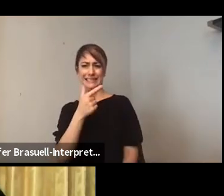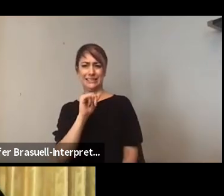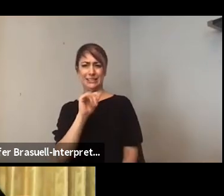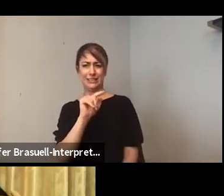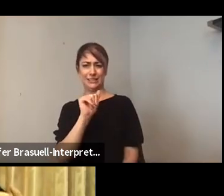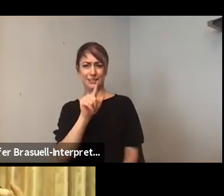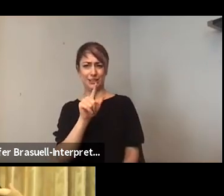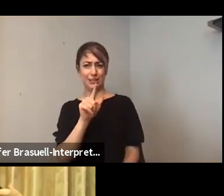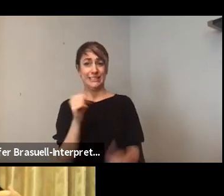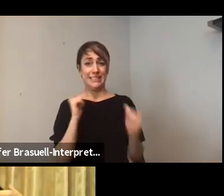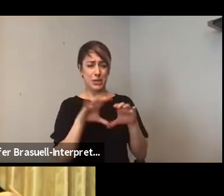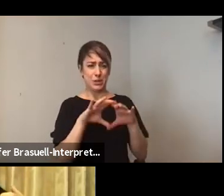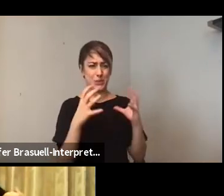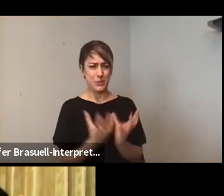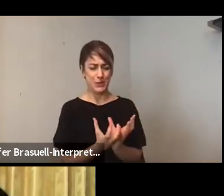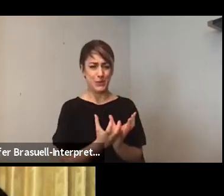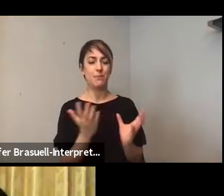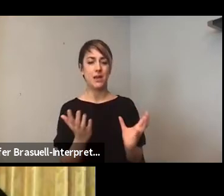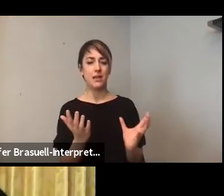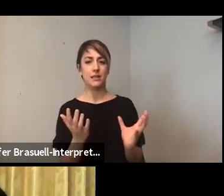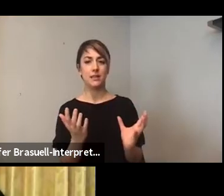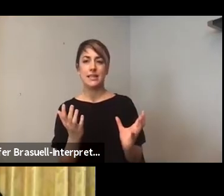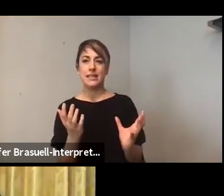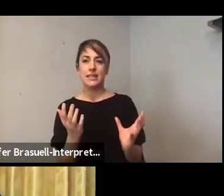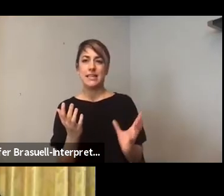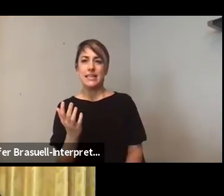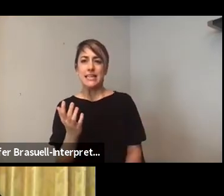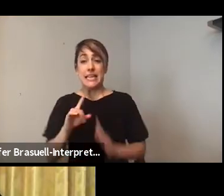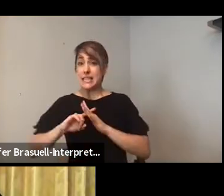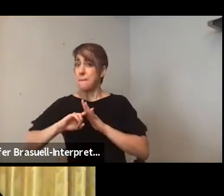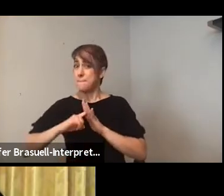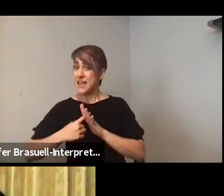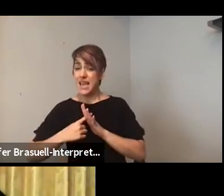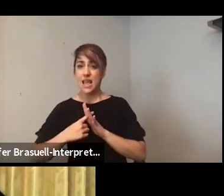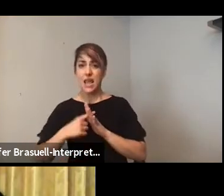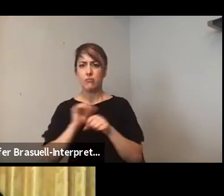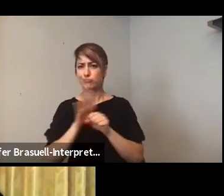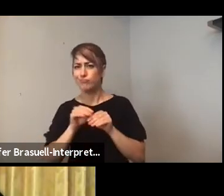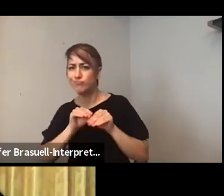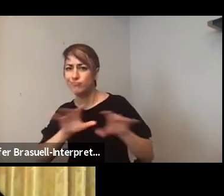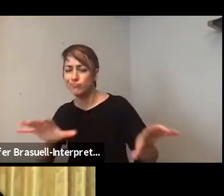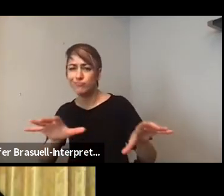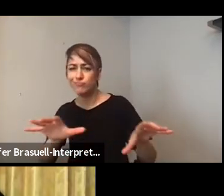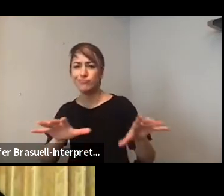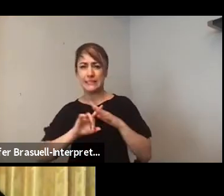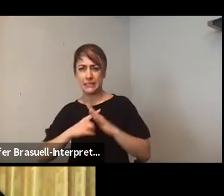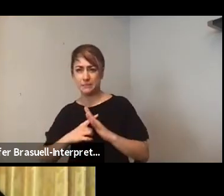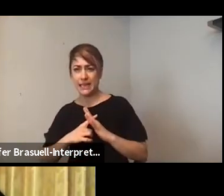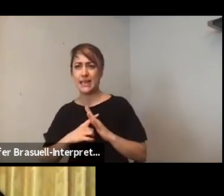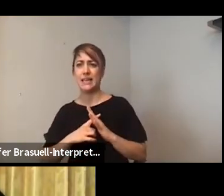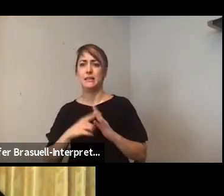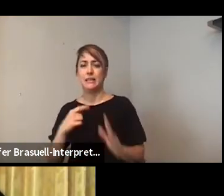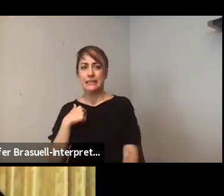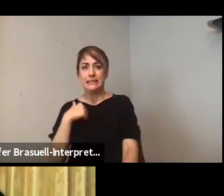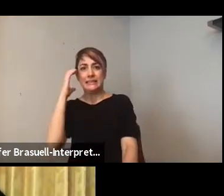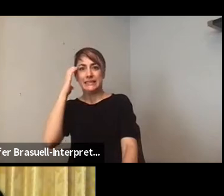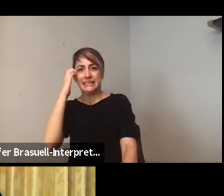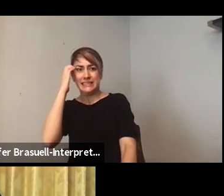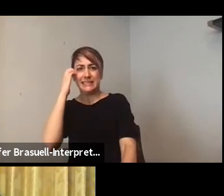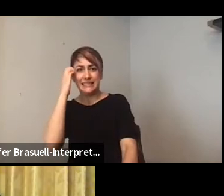I've done some streaming shows because it was the beginning. And then I told myself, okay, this is not theater